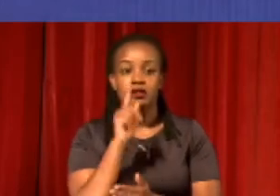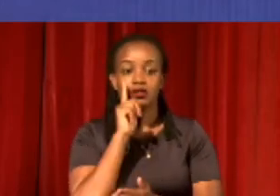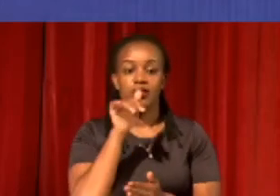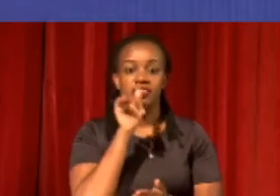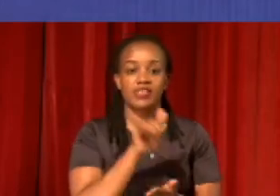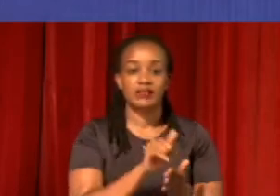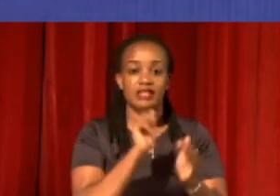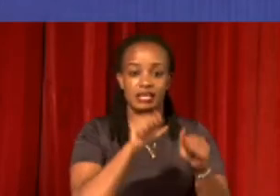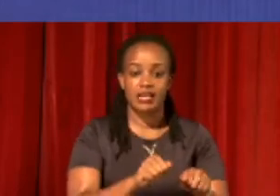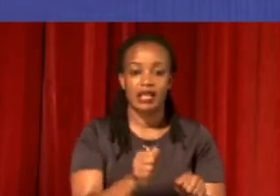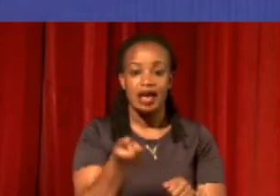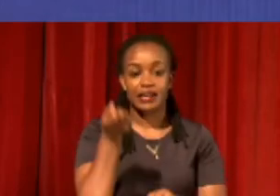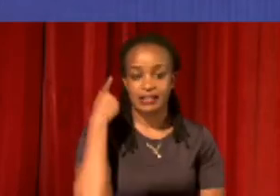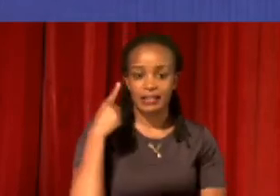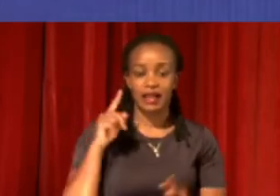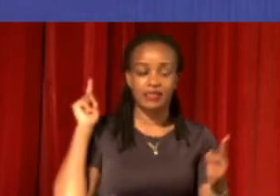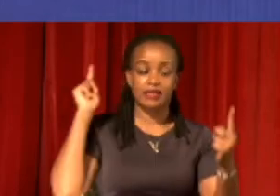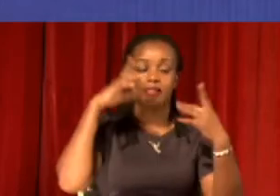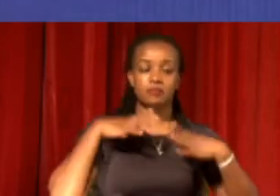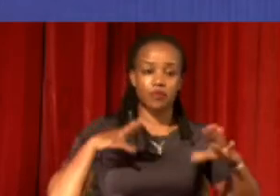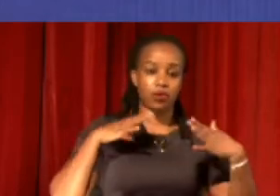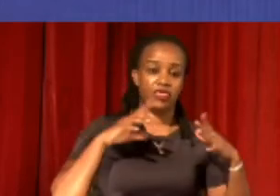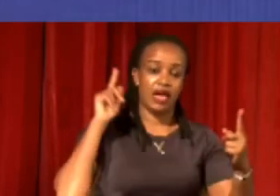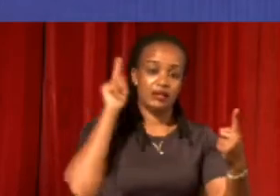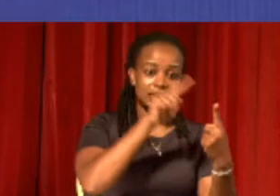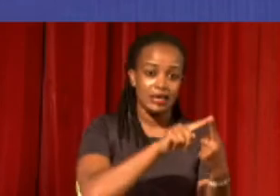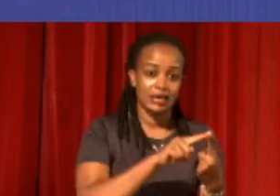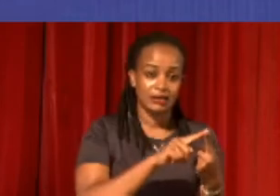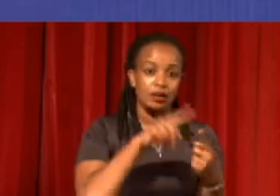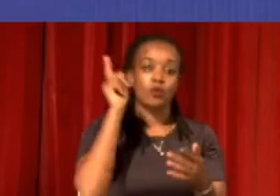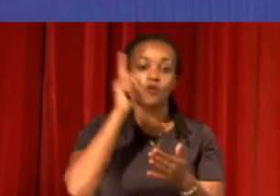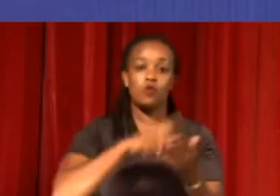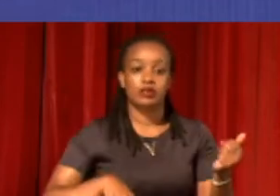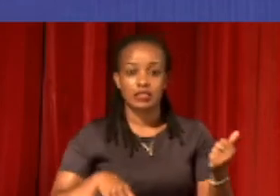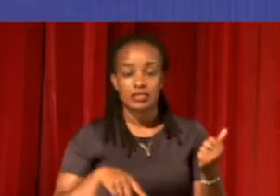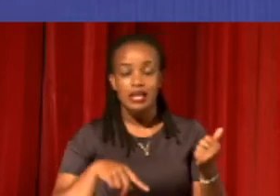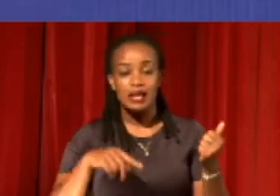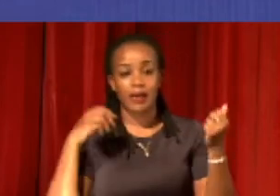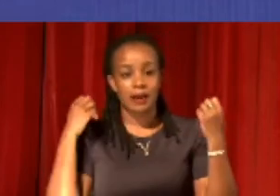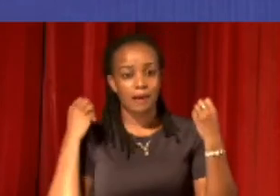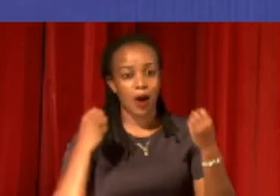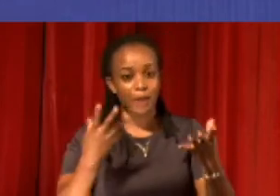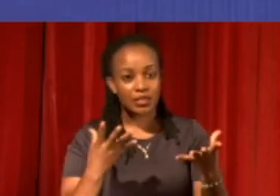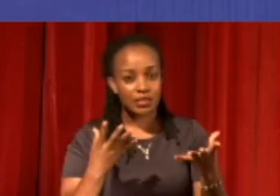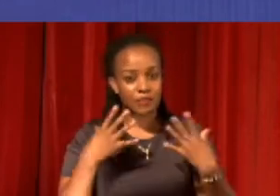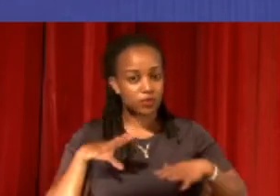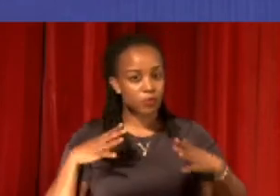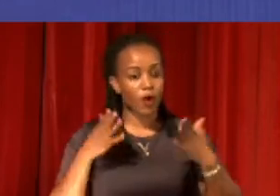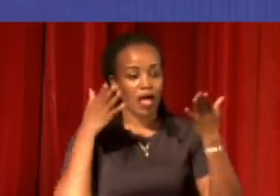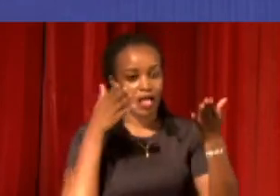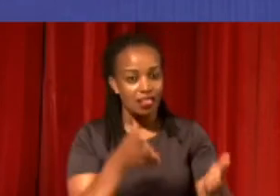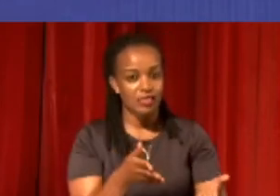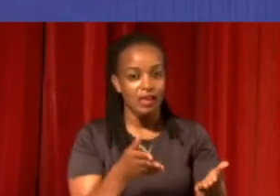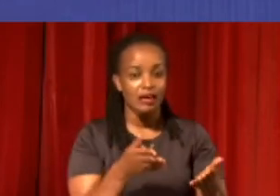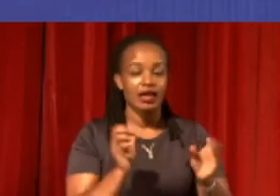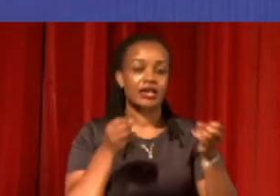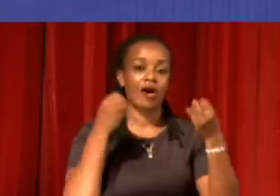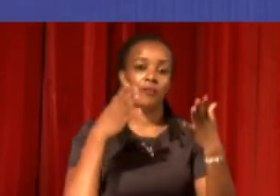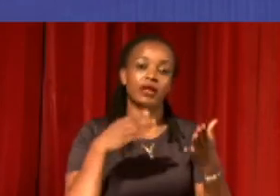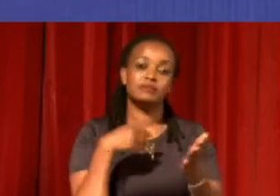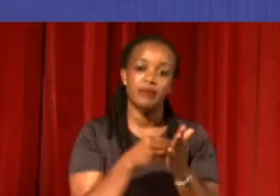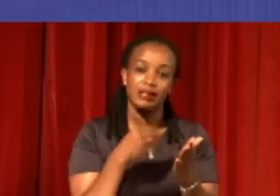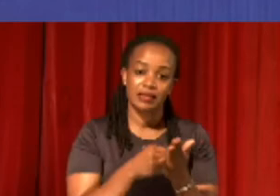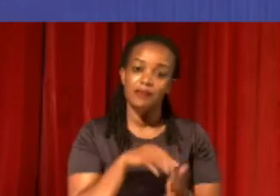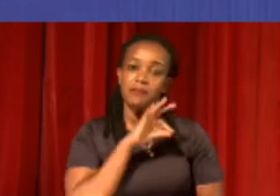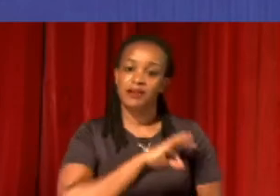market, understand who their target audience is, what is the population of that target audience, what are the likely income coming from that target